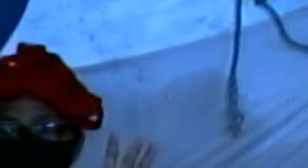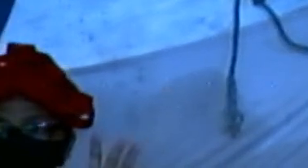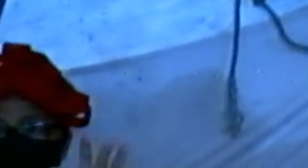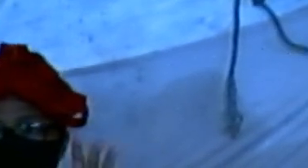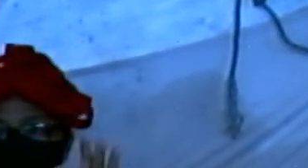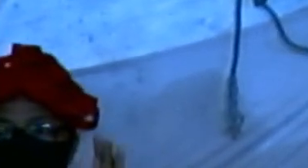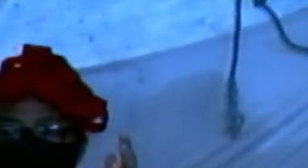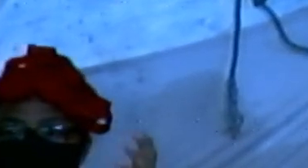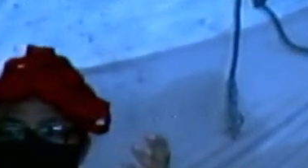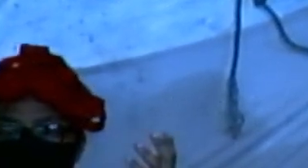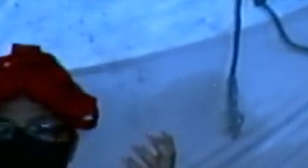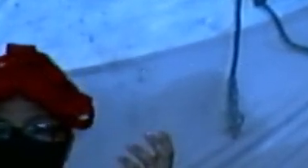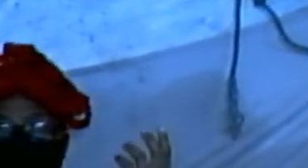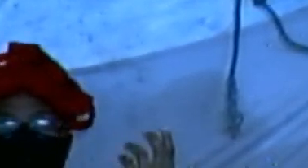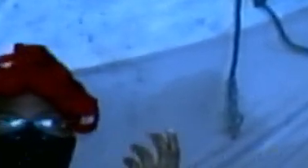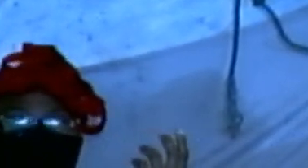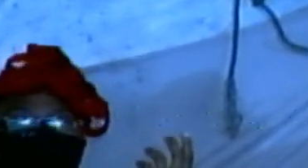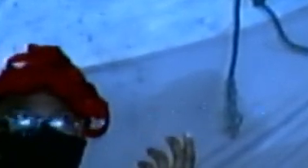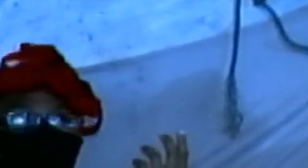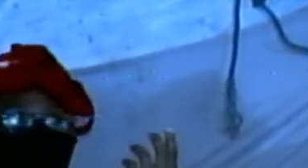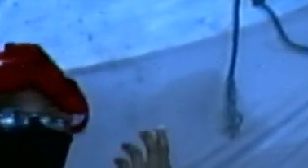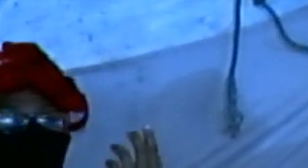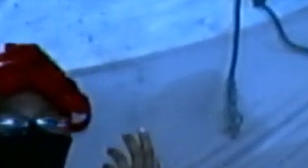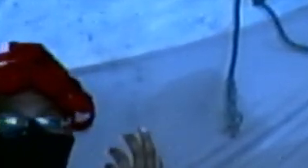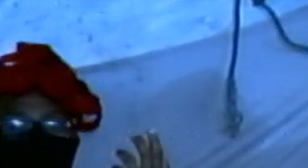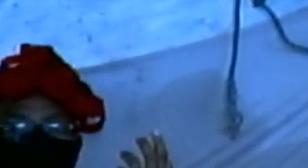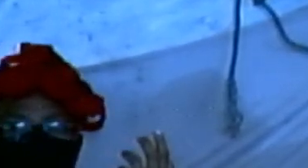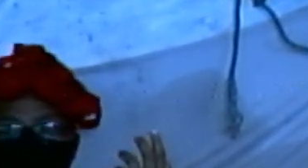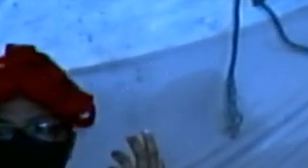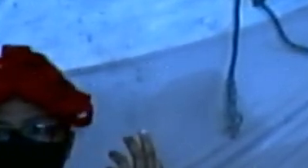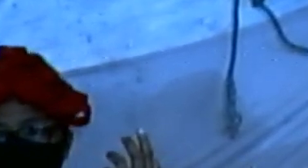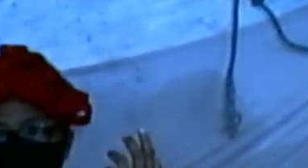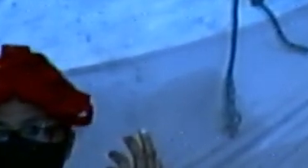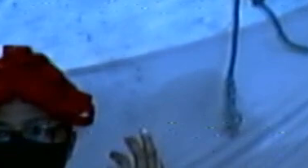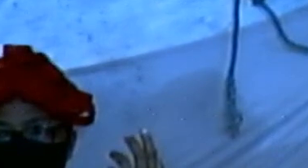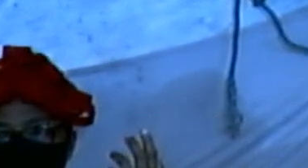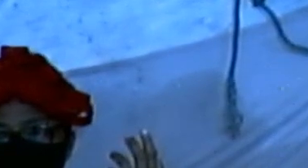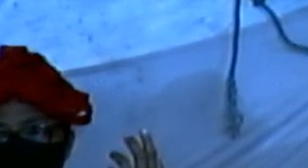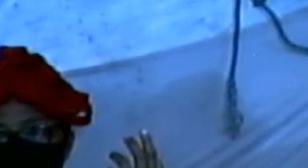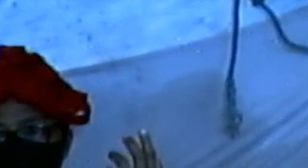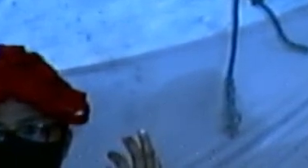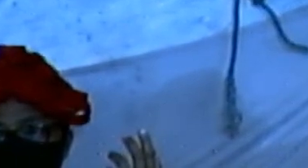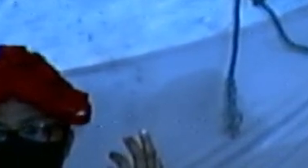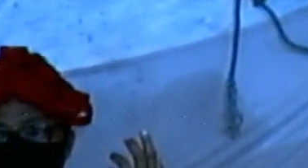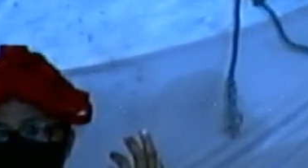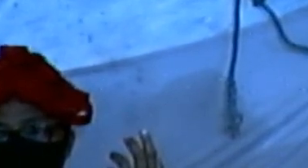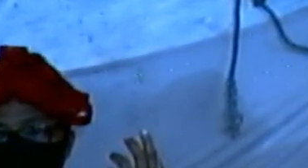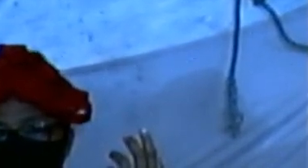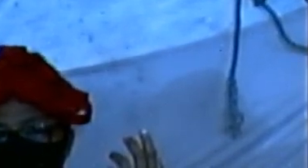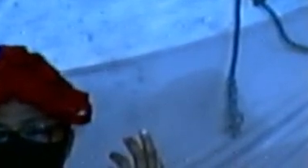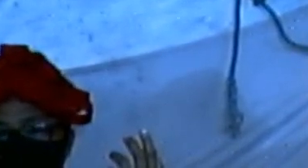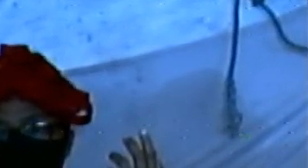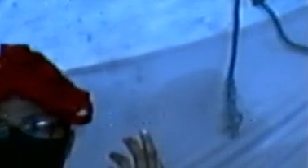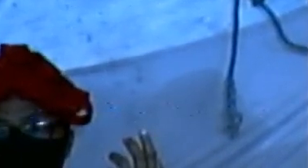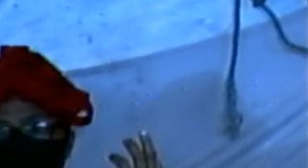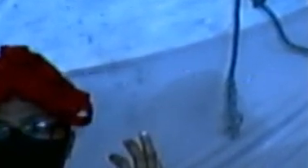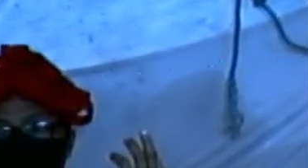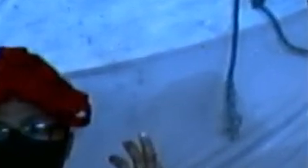I'm convinced that it's true. Pastor, if I ever learn to love God,